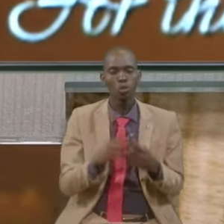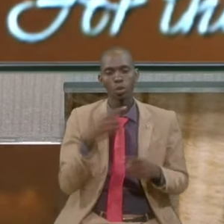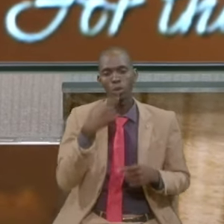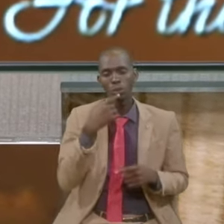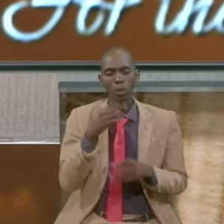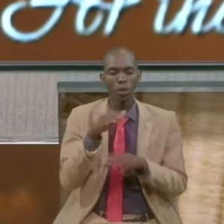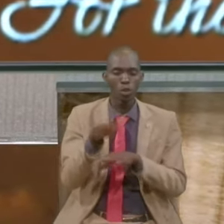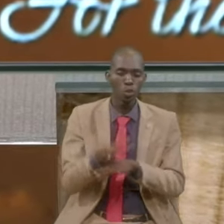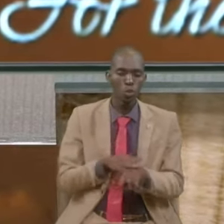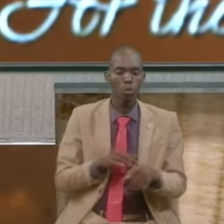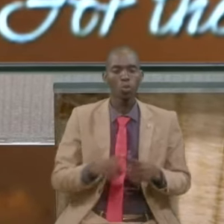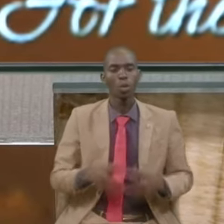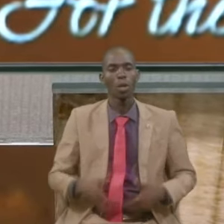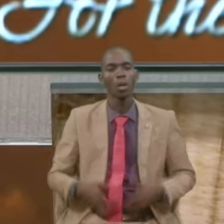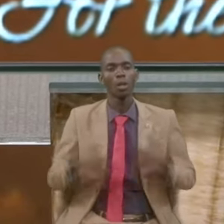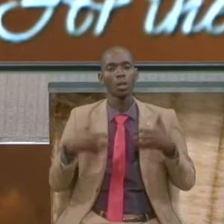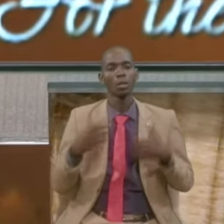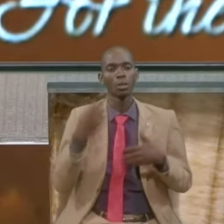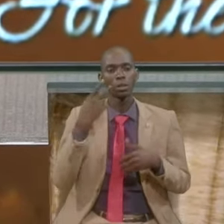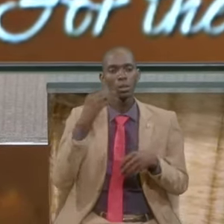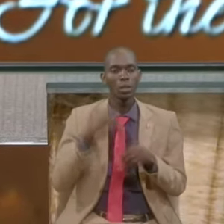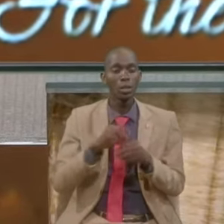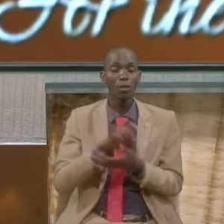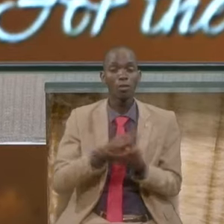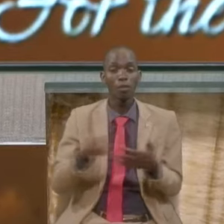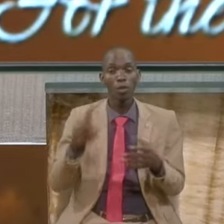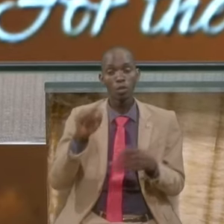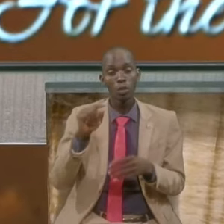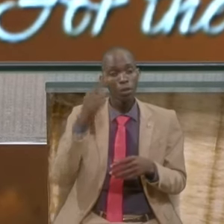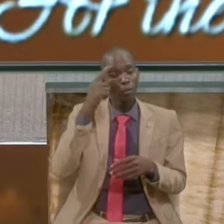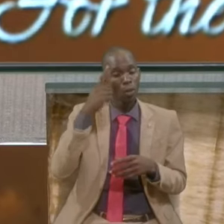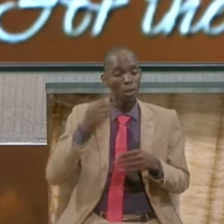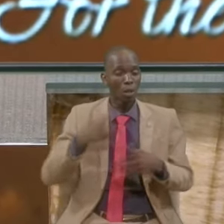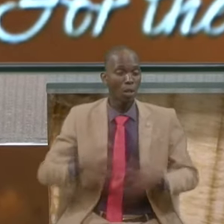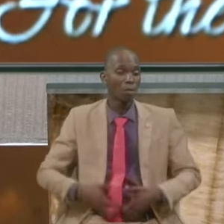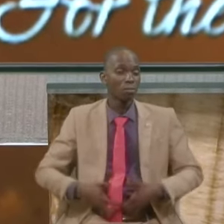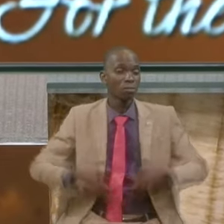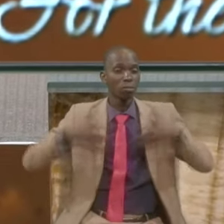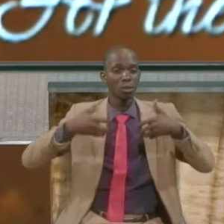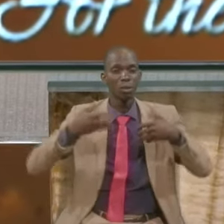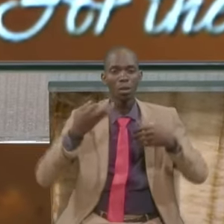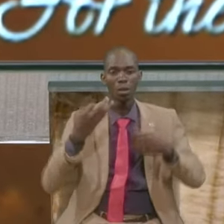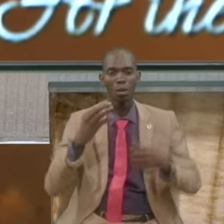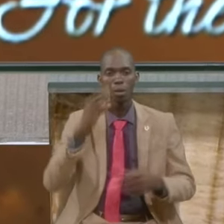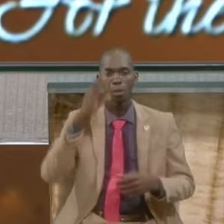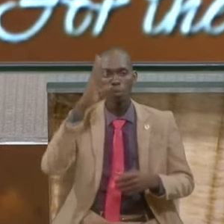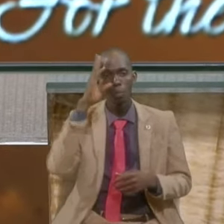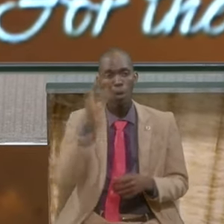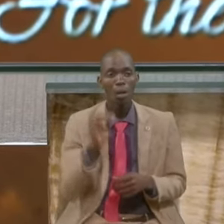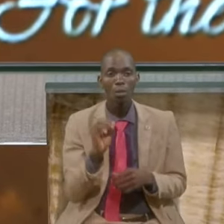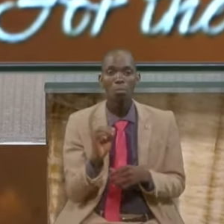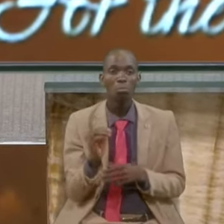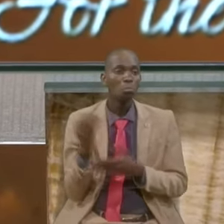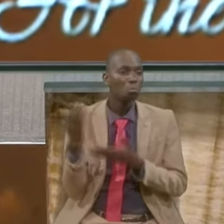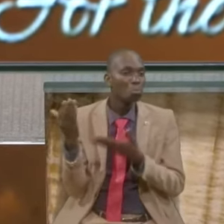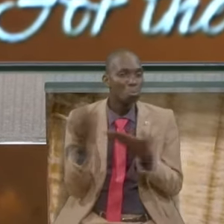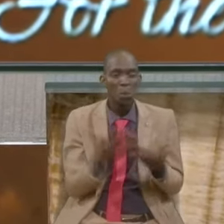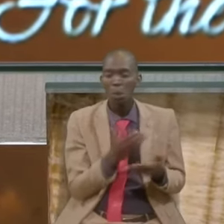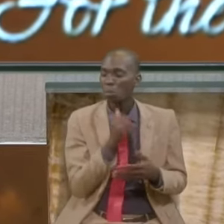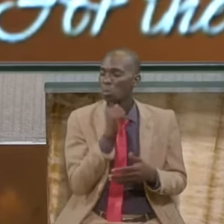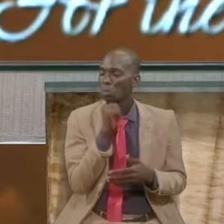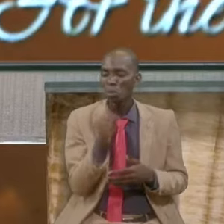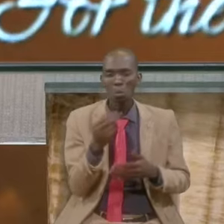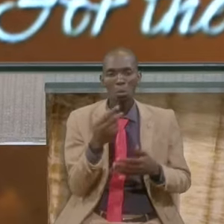wrath. Look at verse 20. In verse 20, for the wrath of man worketh not